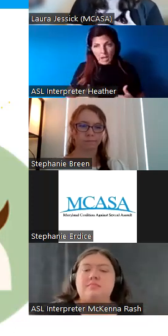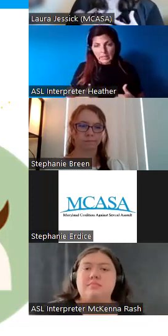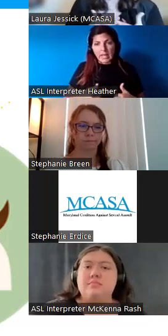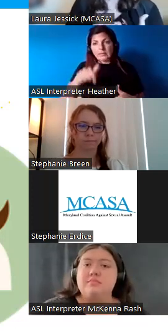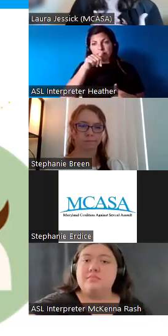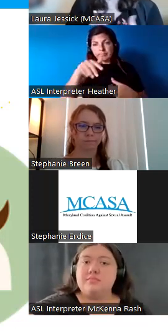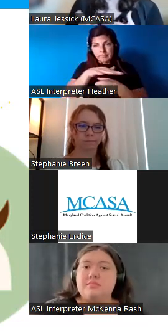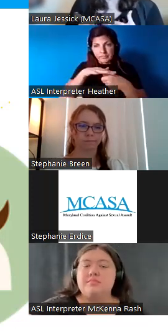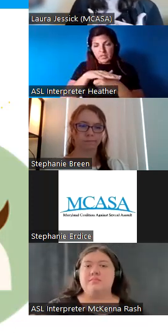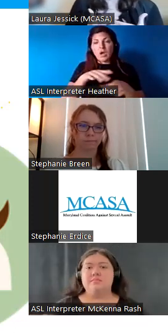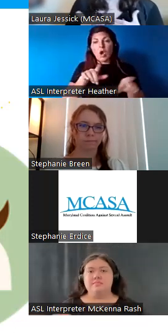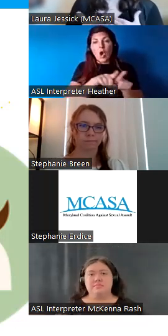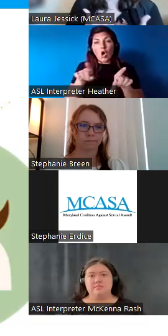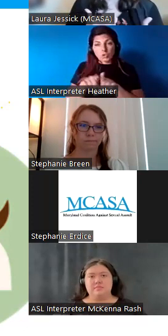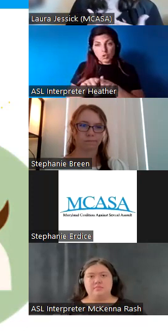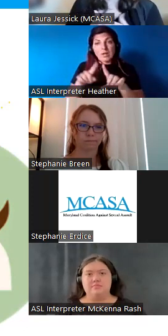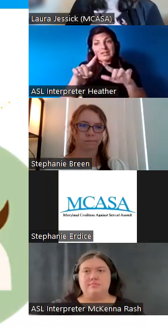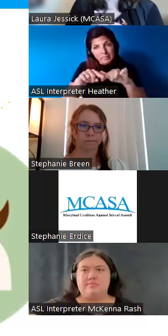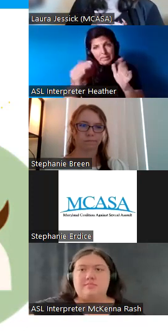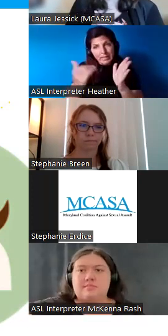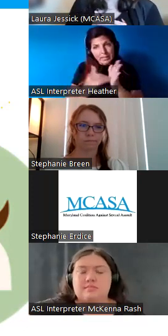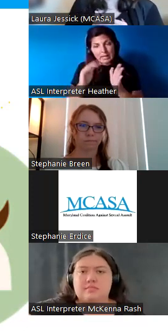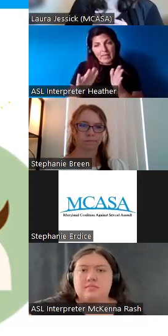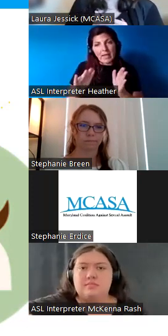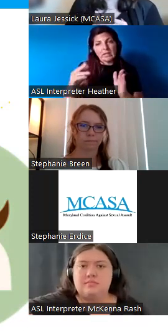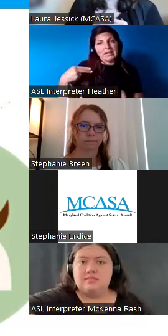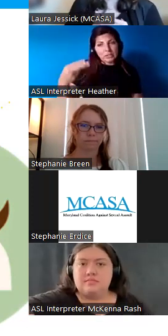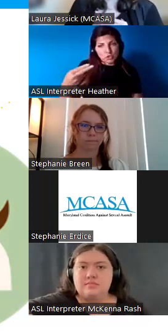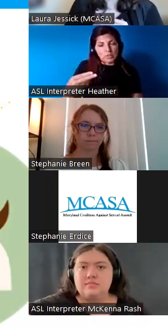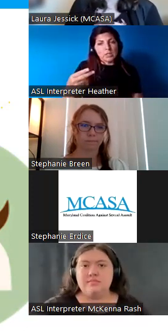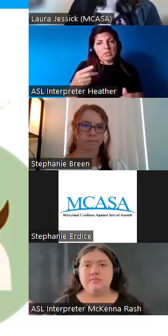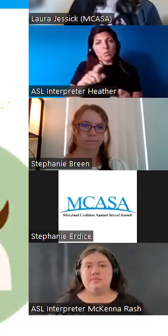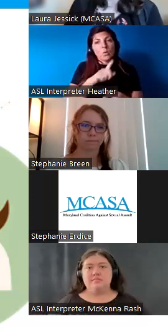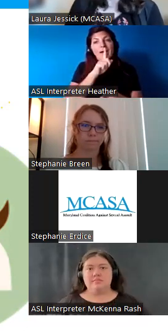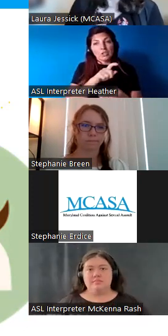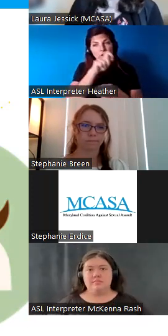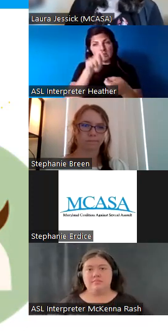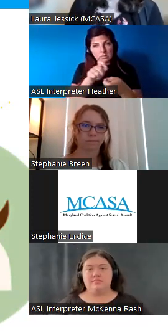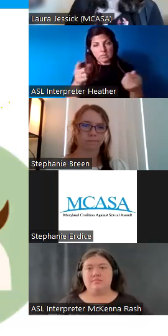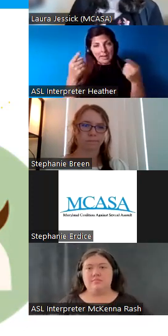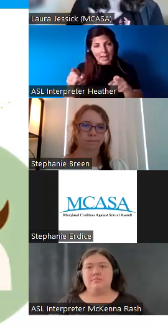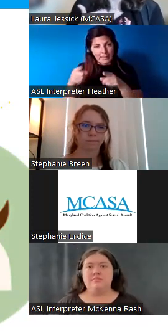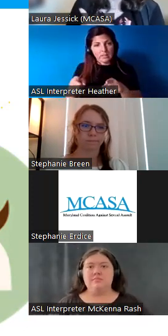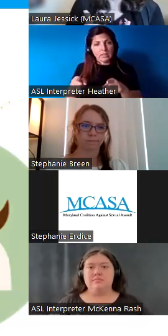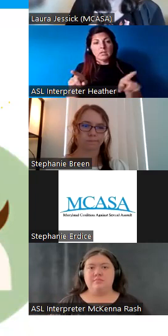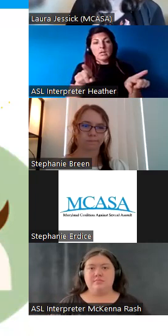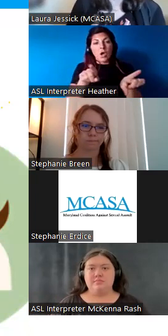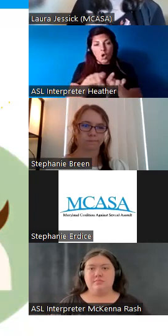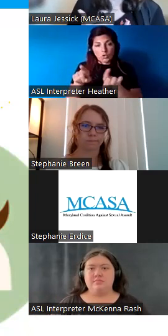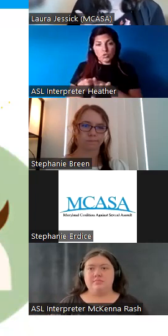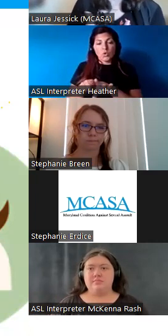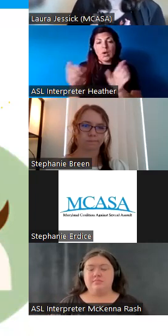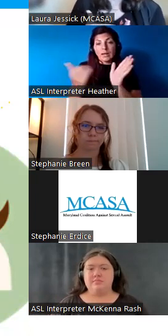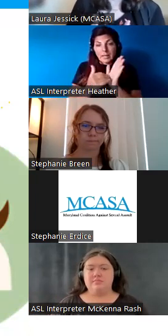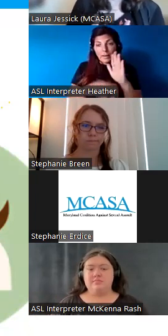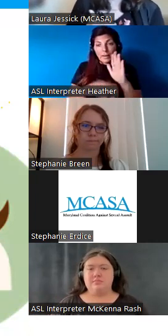genitals, depending again on that assault history and what took place during the assault. Additionally, again, based